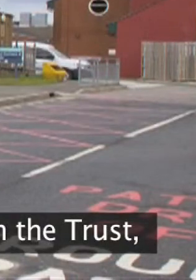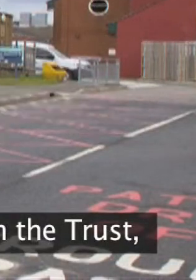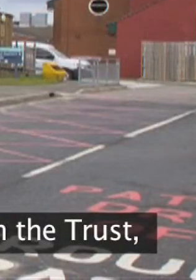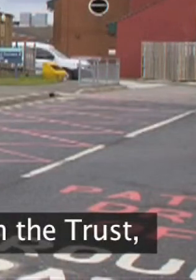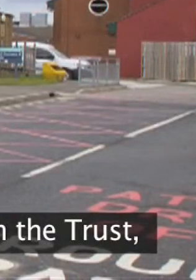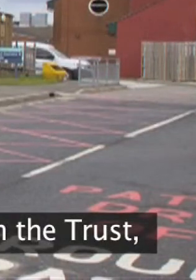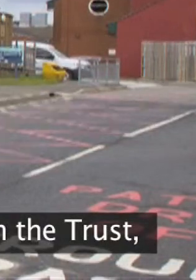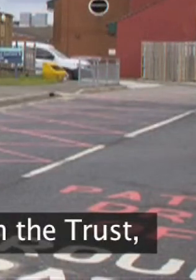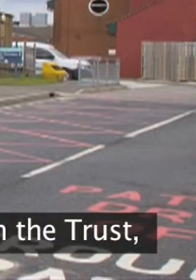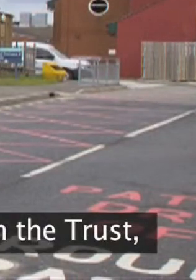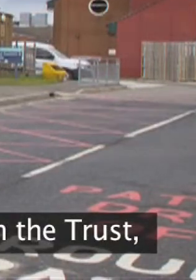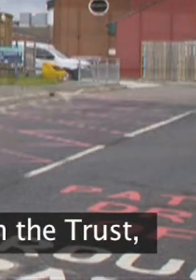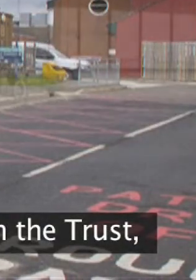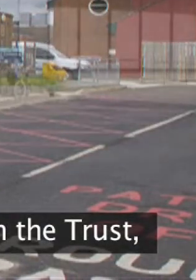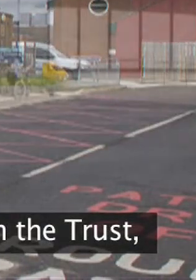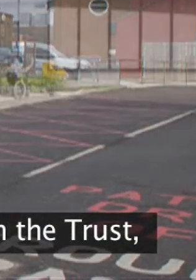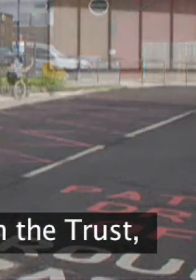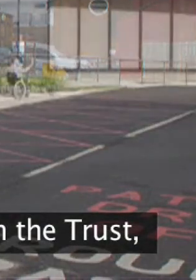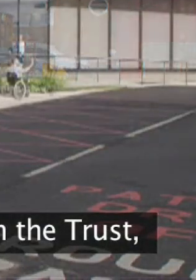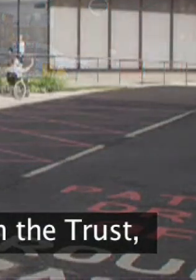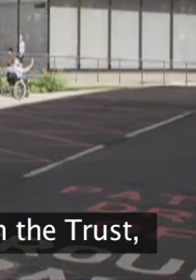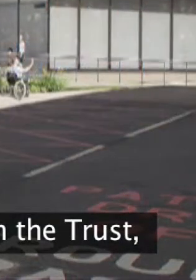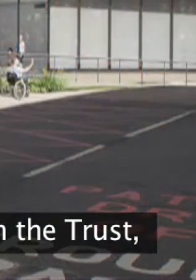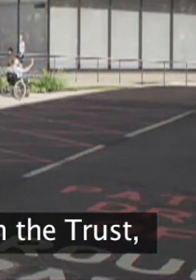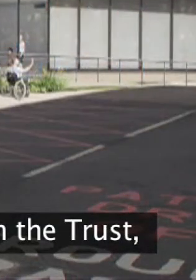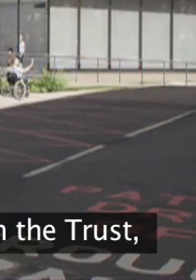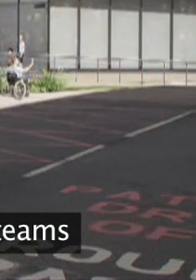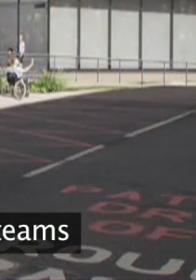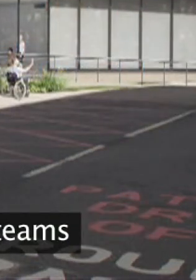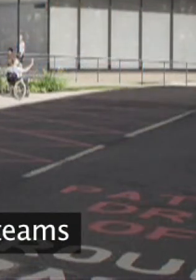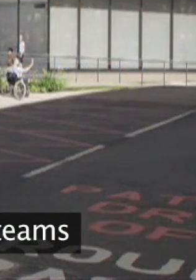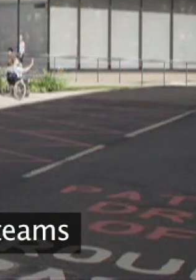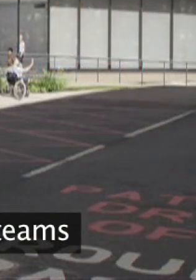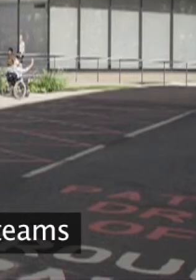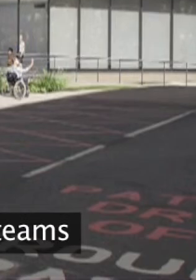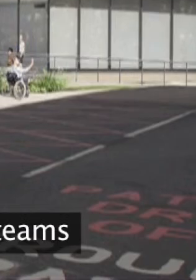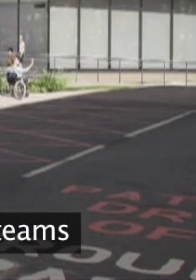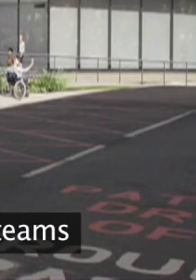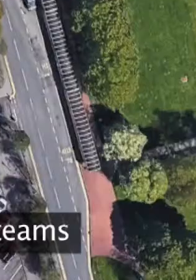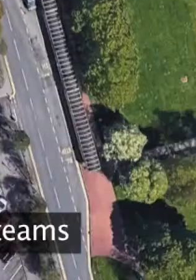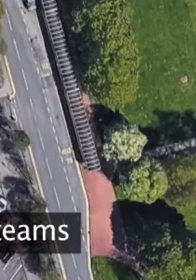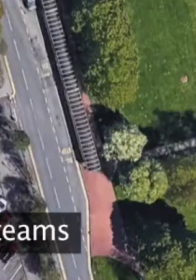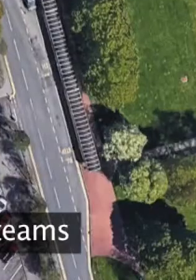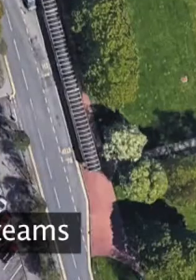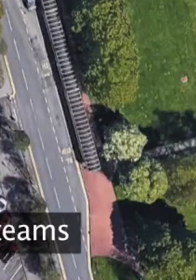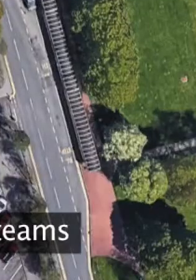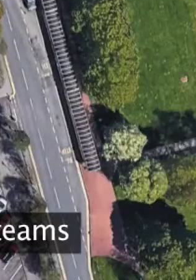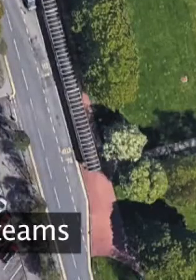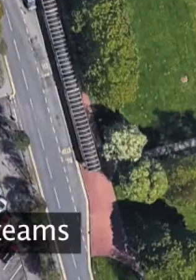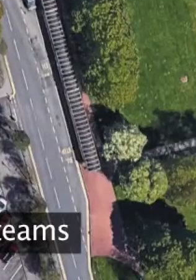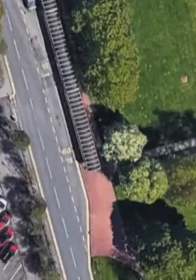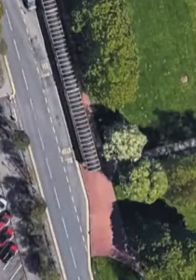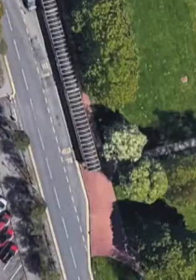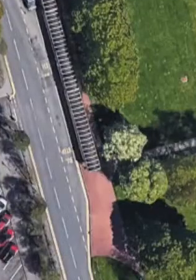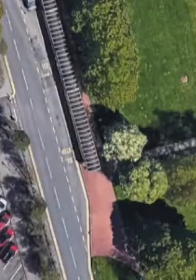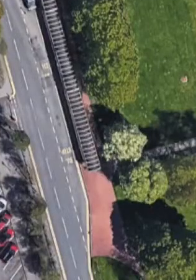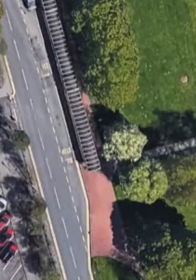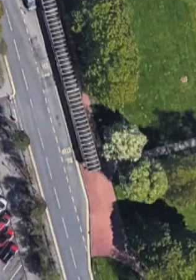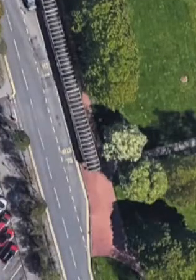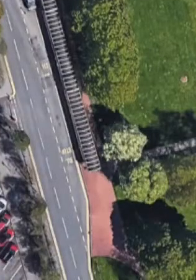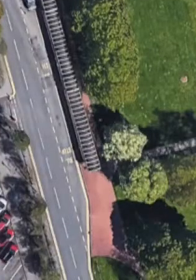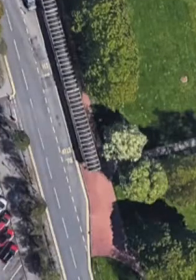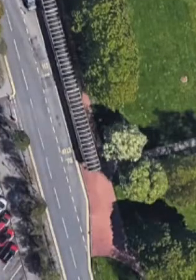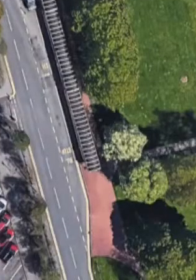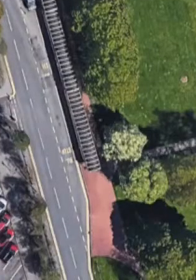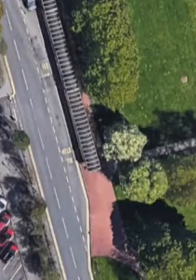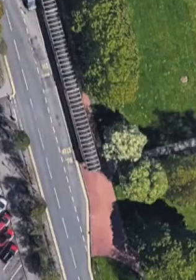existing staff car park with spaces relocated elsewhere in the Trust, it's been designed with support and input from our clinical teams and our